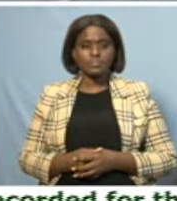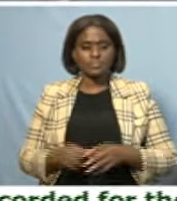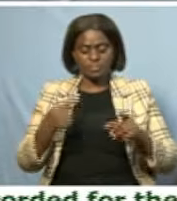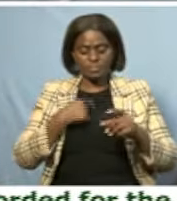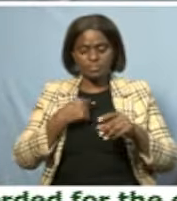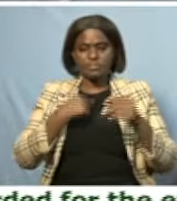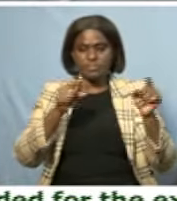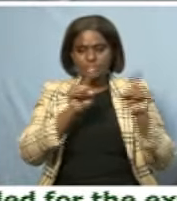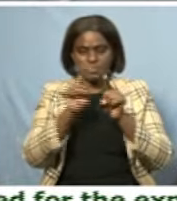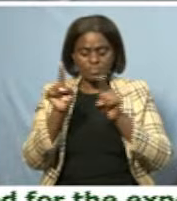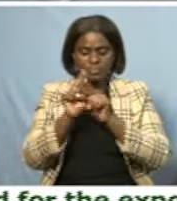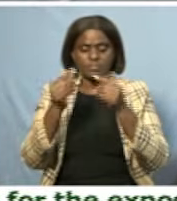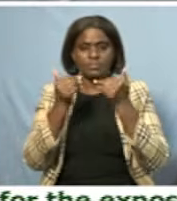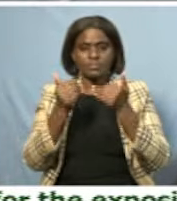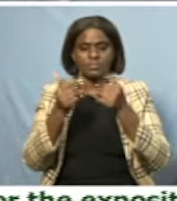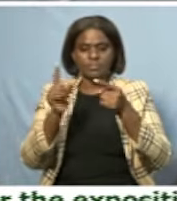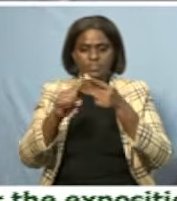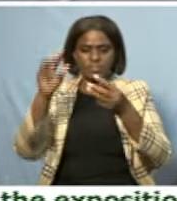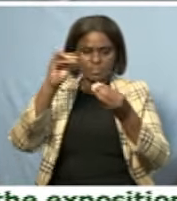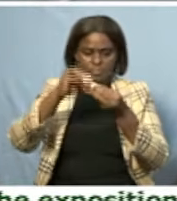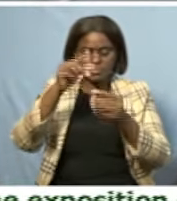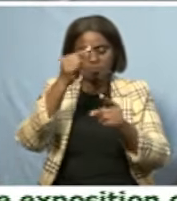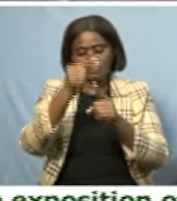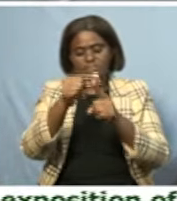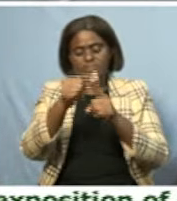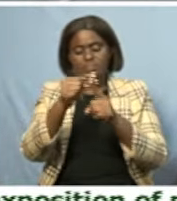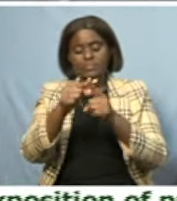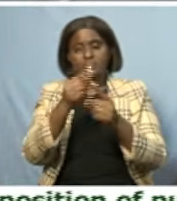Allow me also to add a word